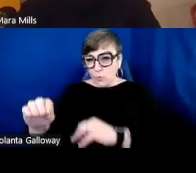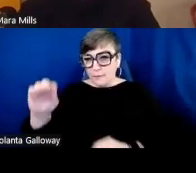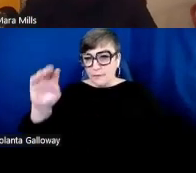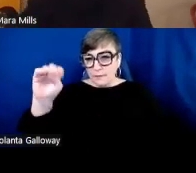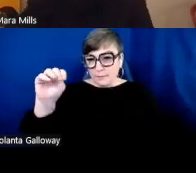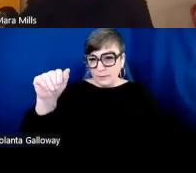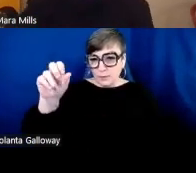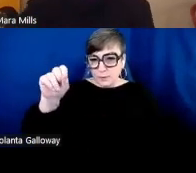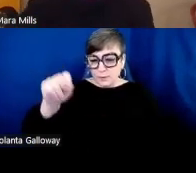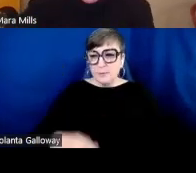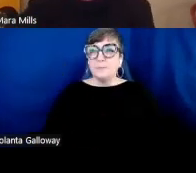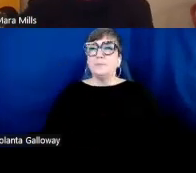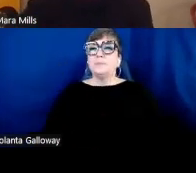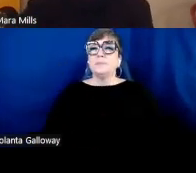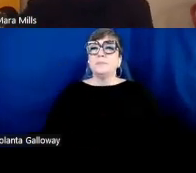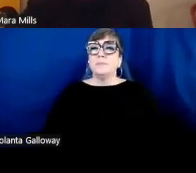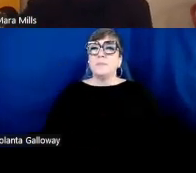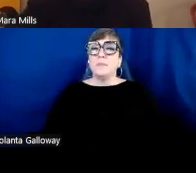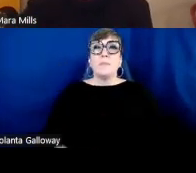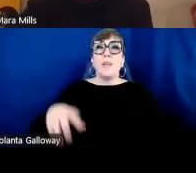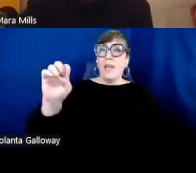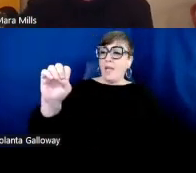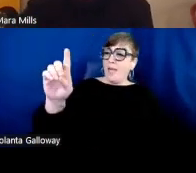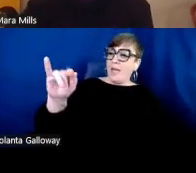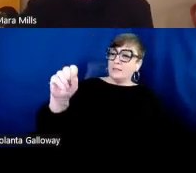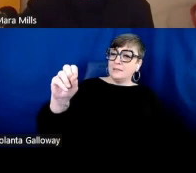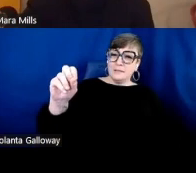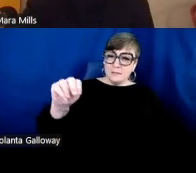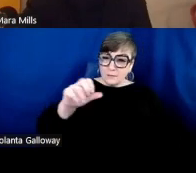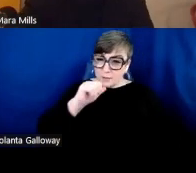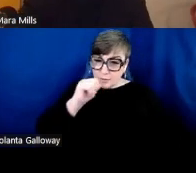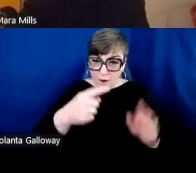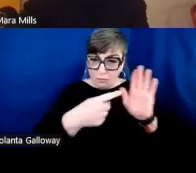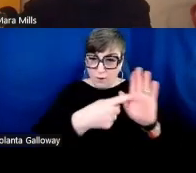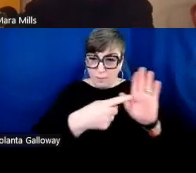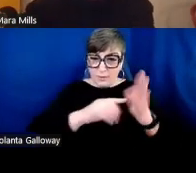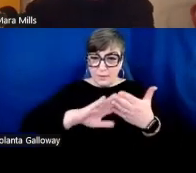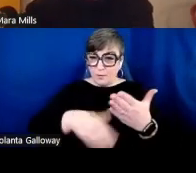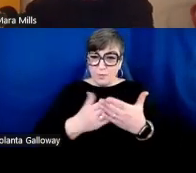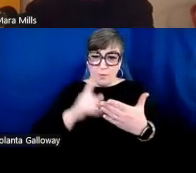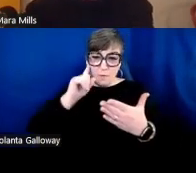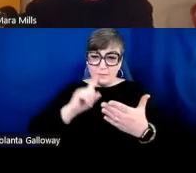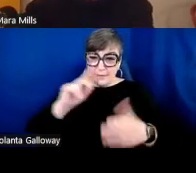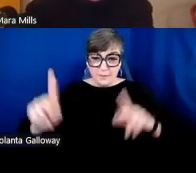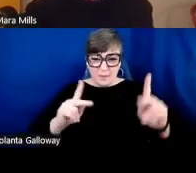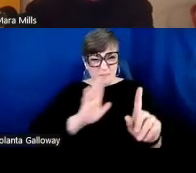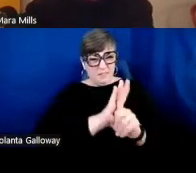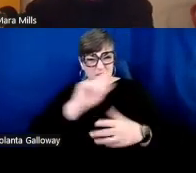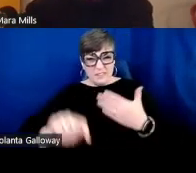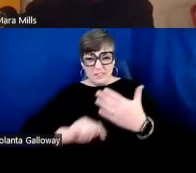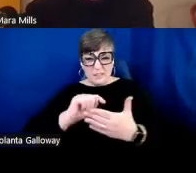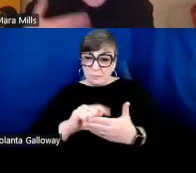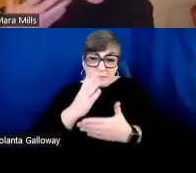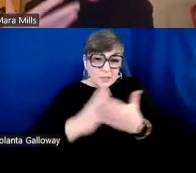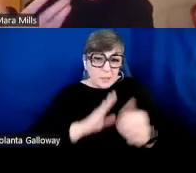a reminder that edison does not represent all deaf people of his time he even had vexed relations with some of his deaf colleagues